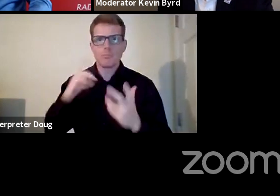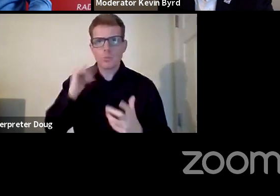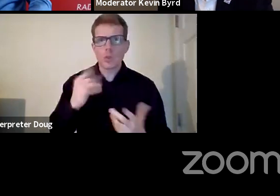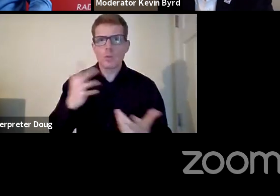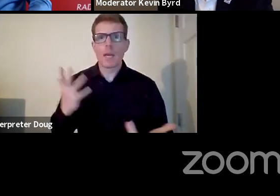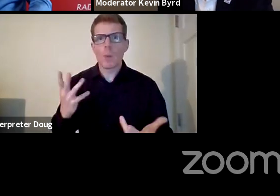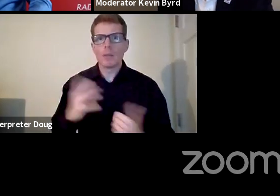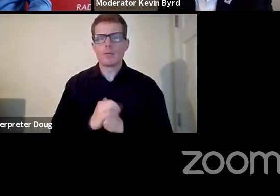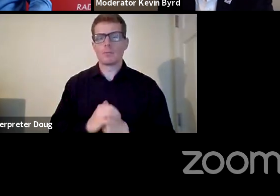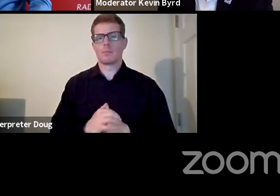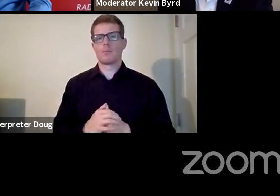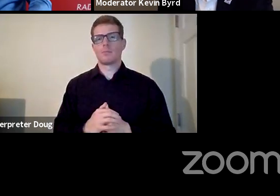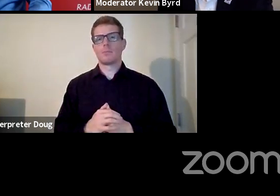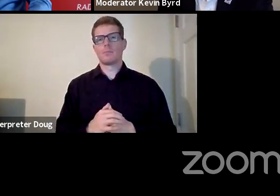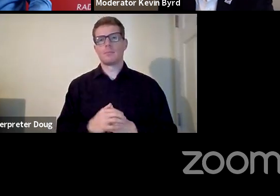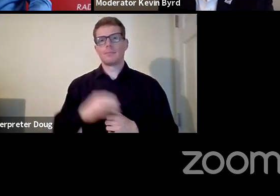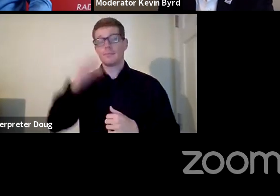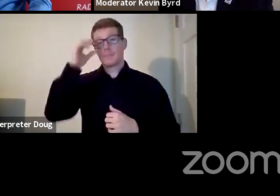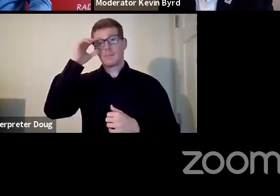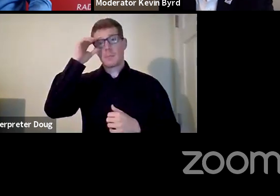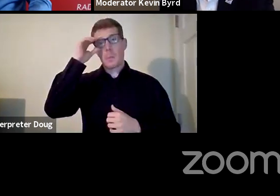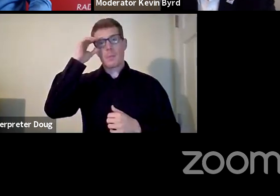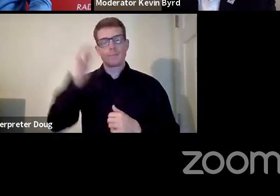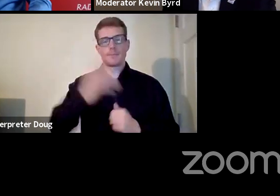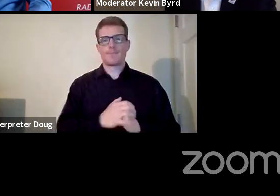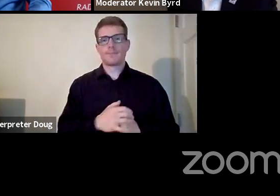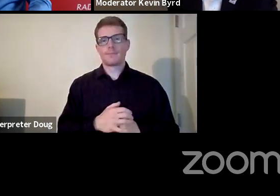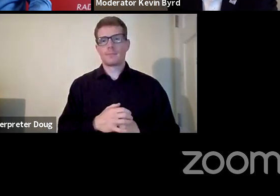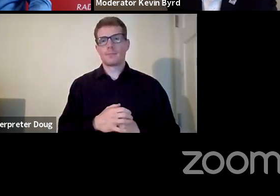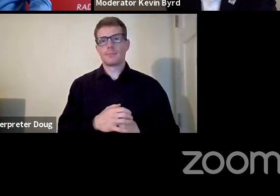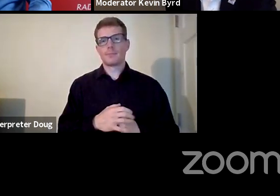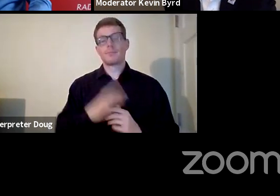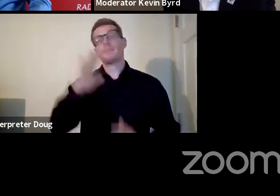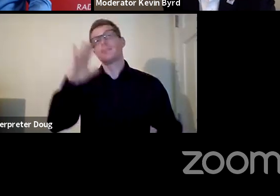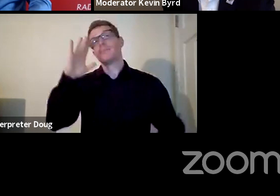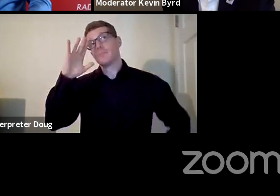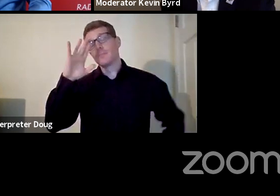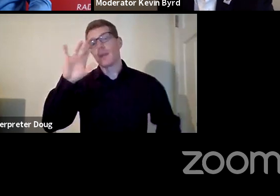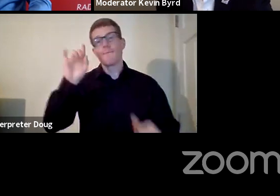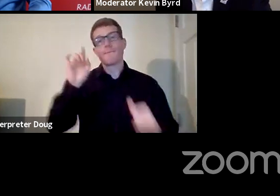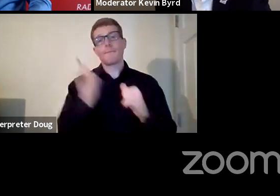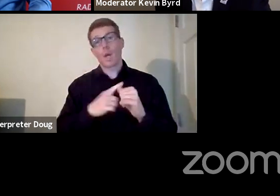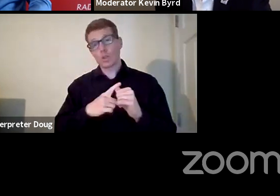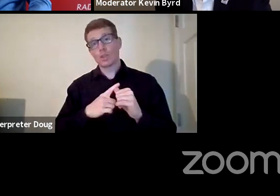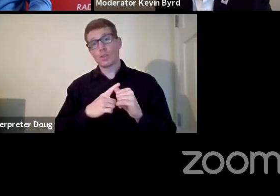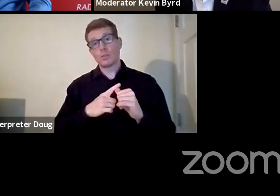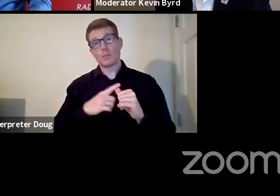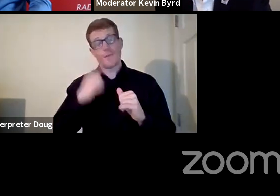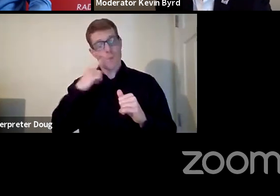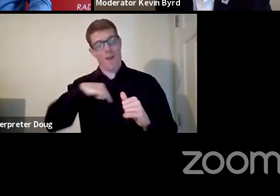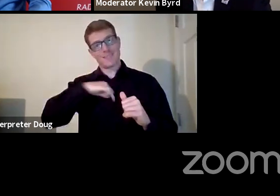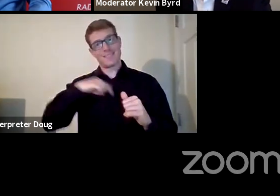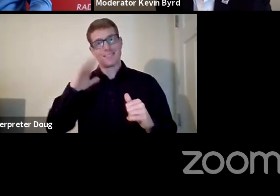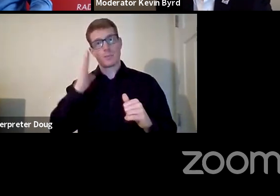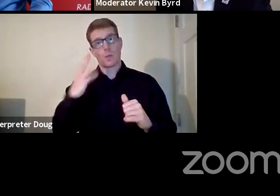Well, I think that's first of all, let me say, we're going to use every means we have.